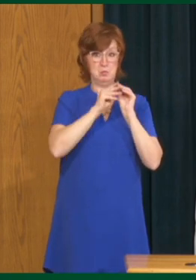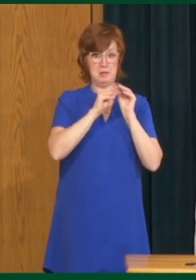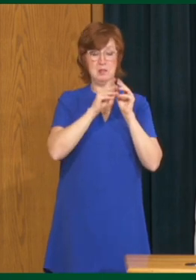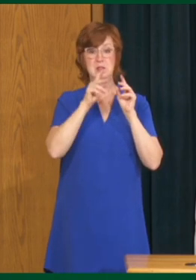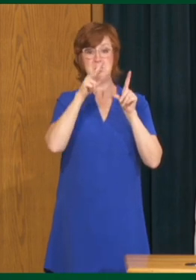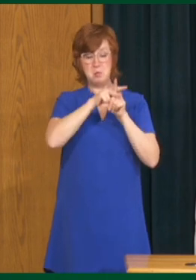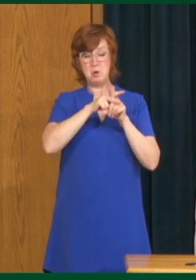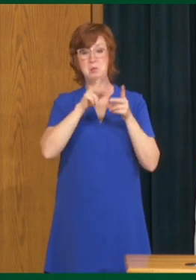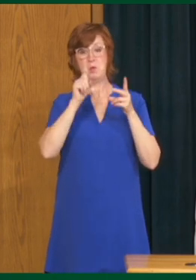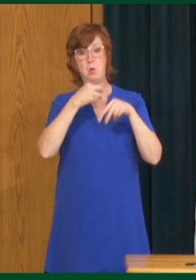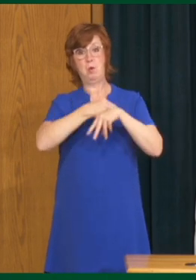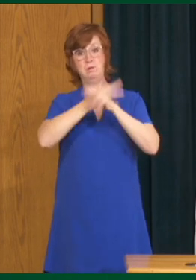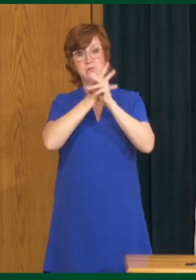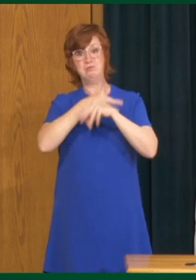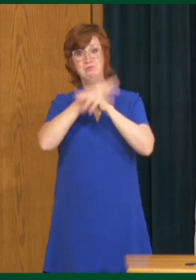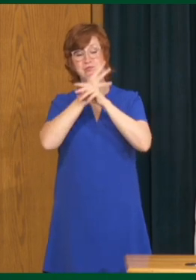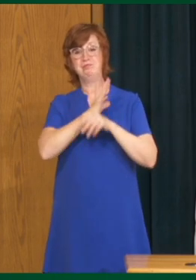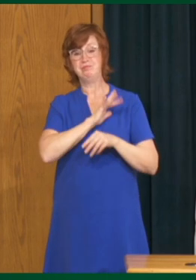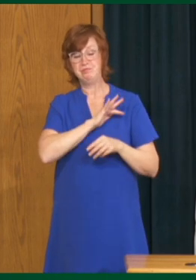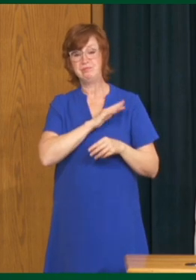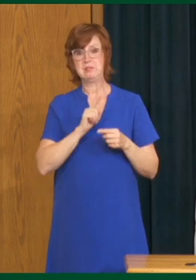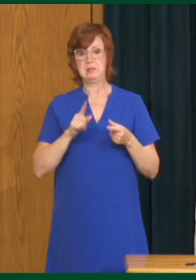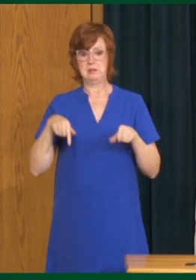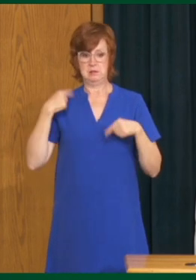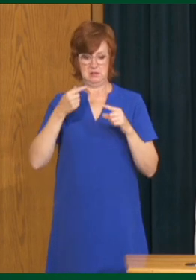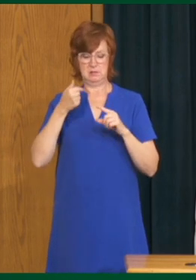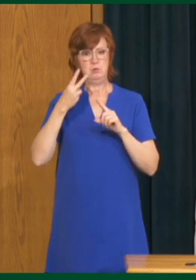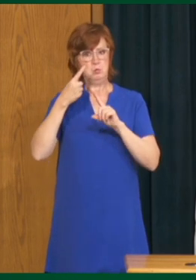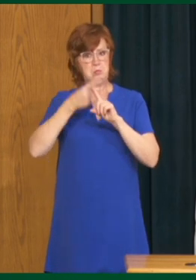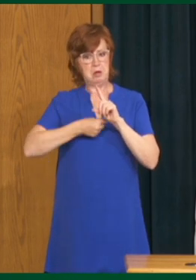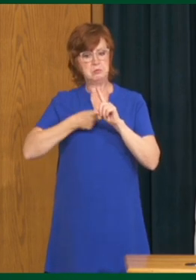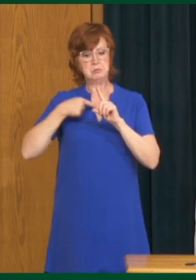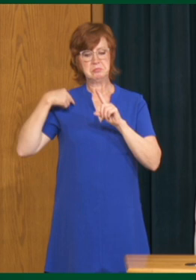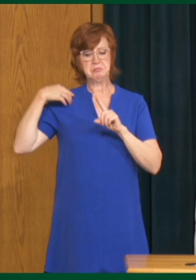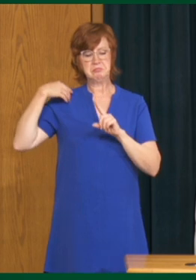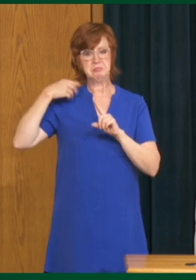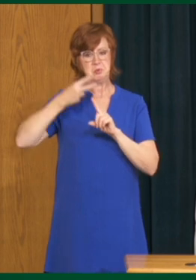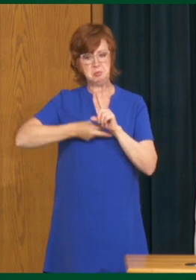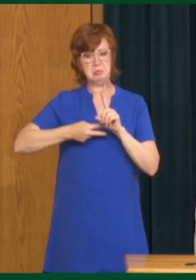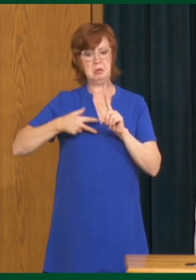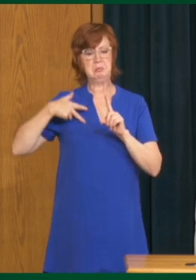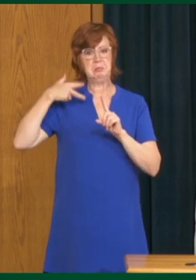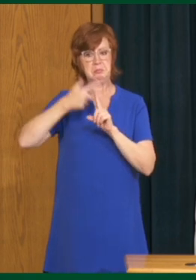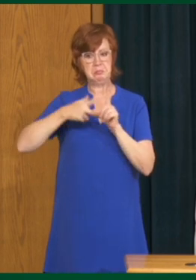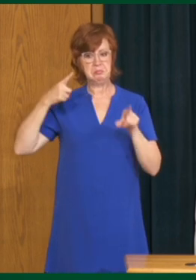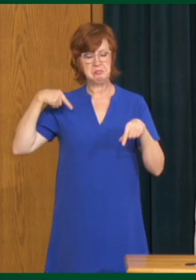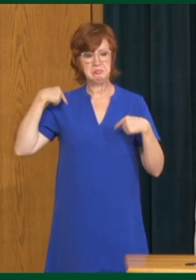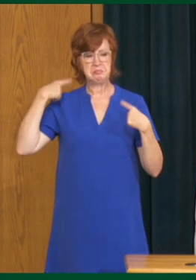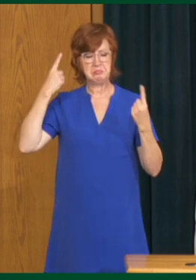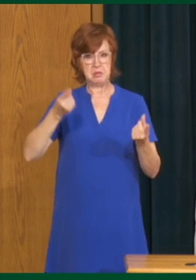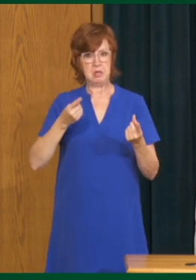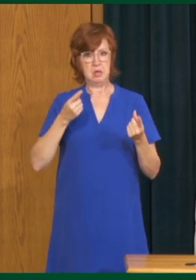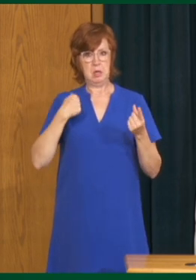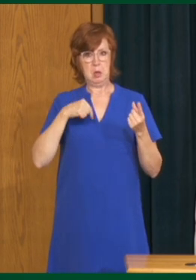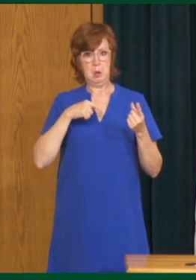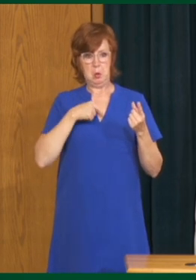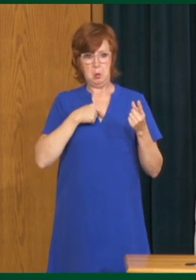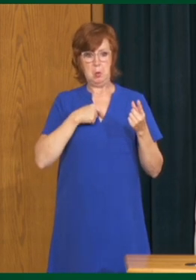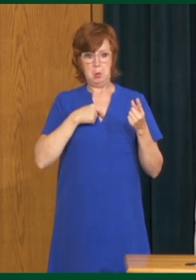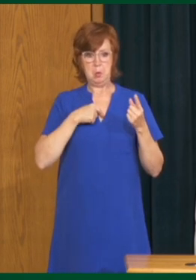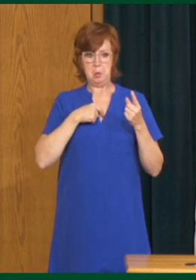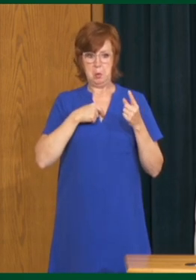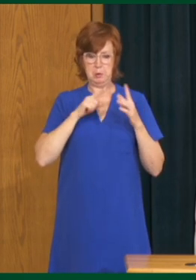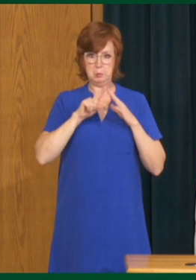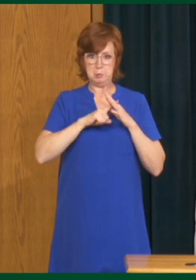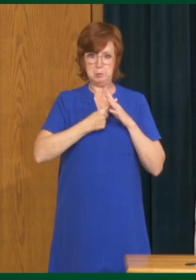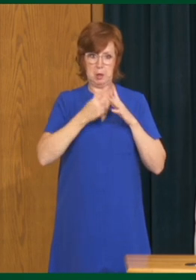past few months and has, as I said, helped been able to tap into potential for virtual care in the months and years to come